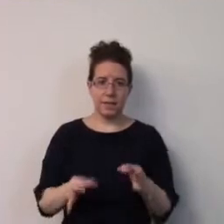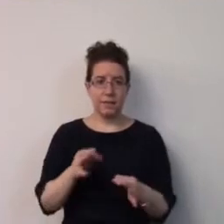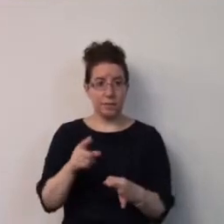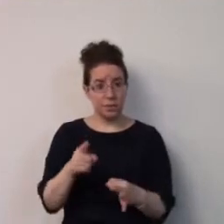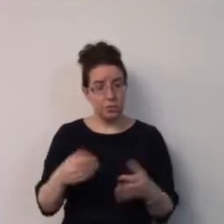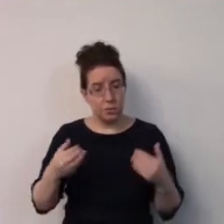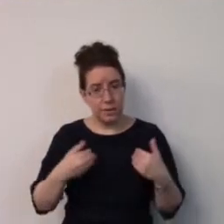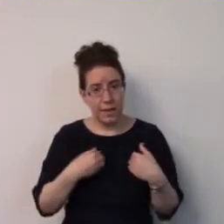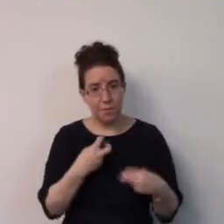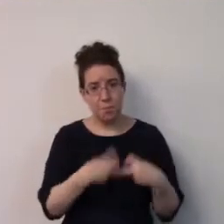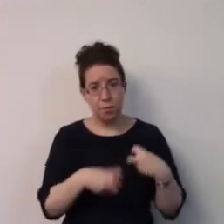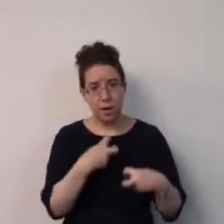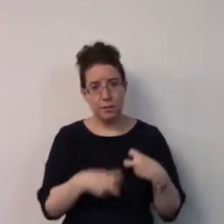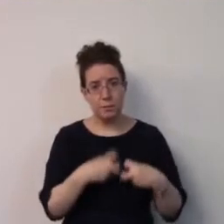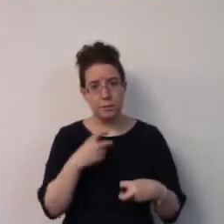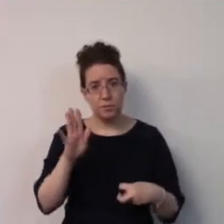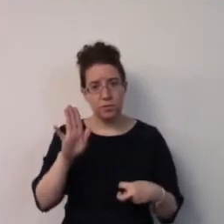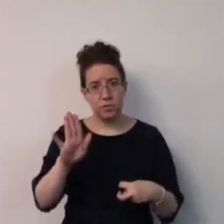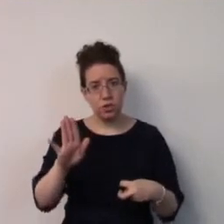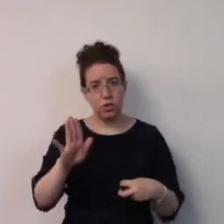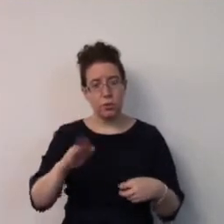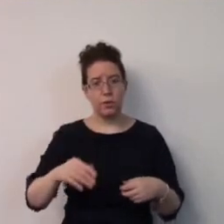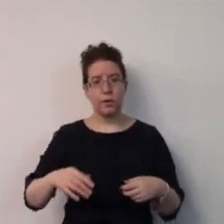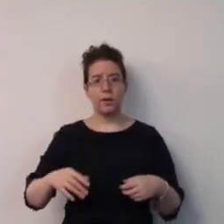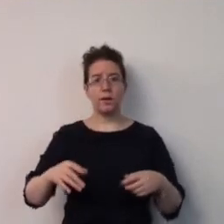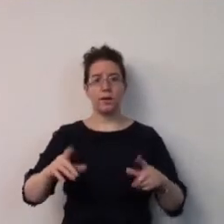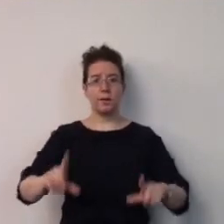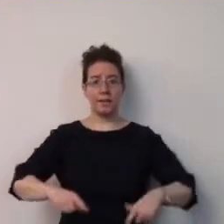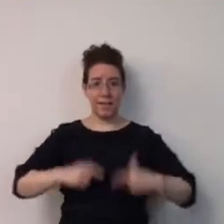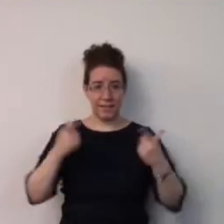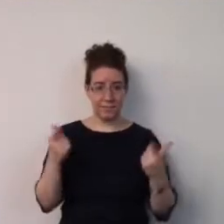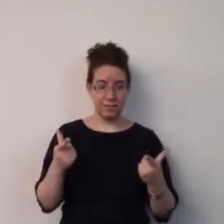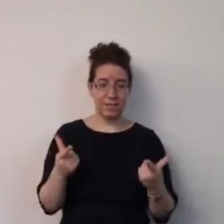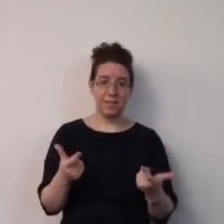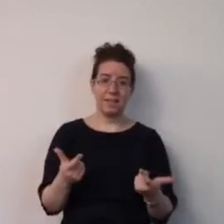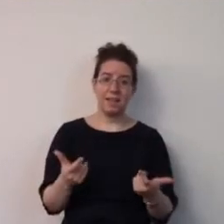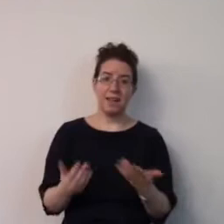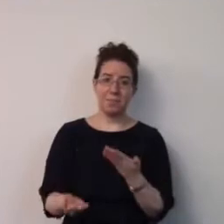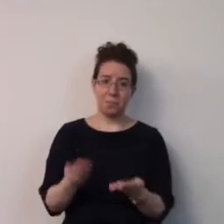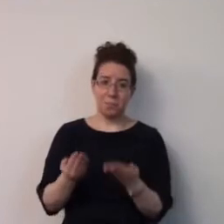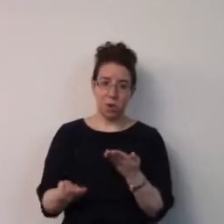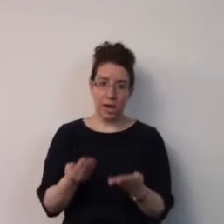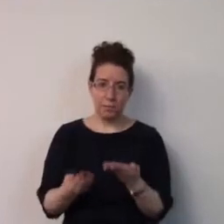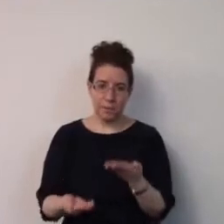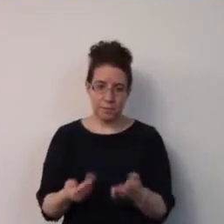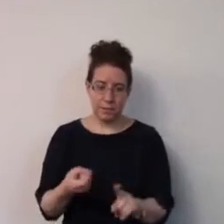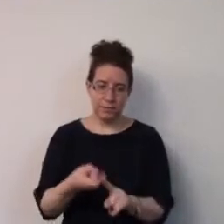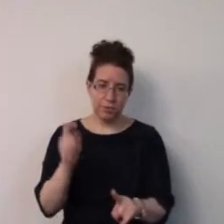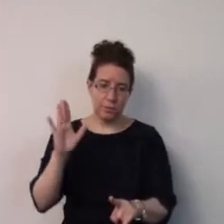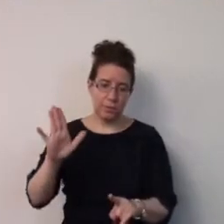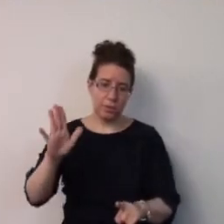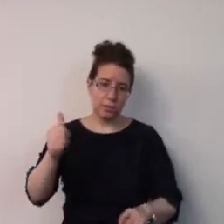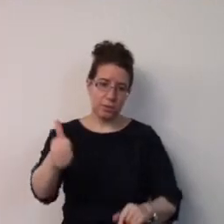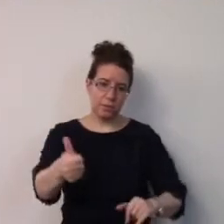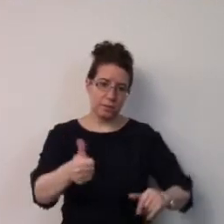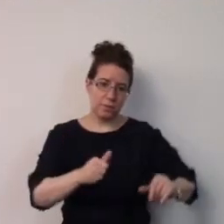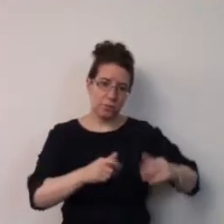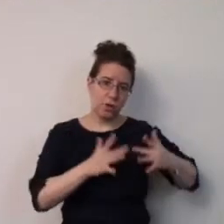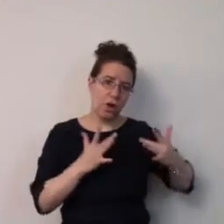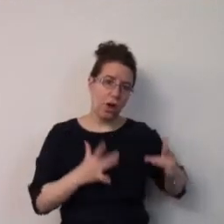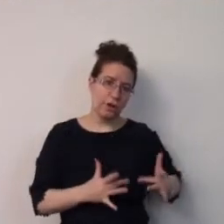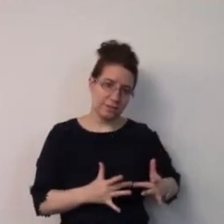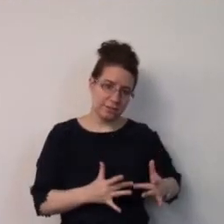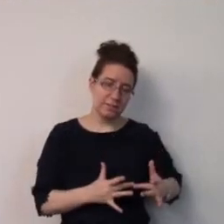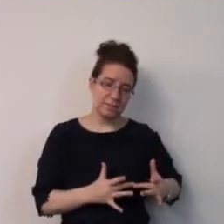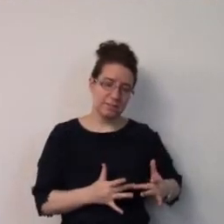says, guard your heart above all else, above everything else in life. Guard your heart. If they get into your home and steal